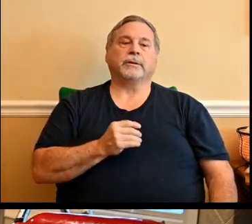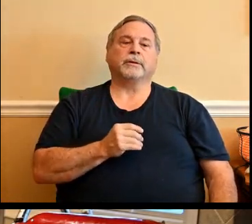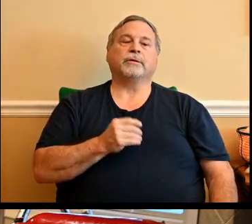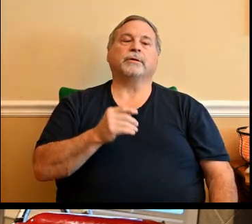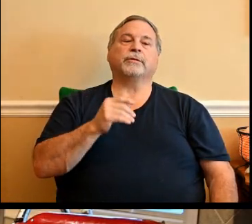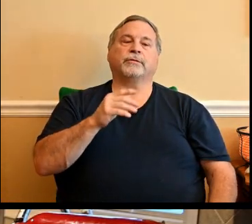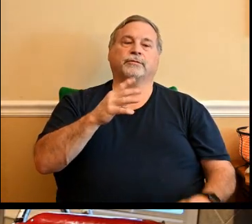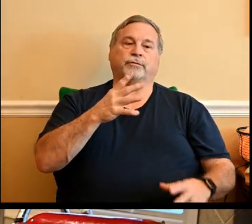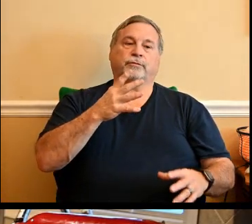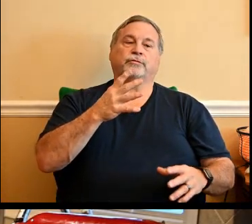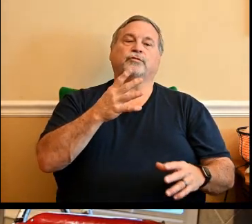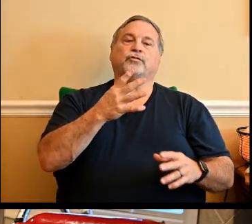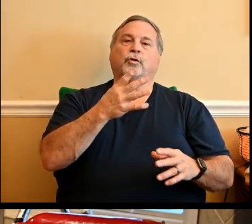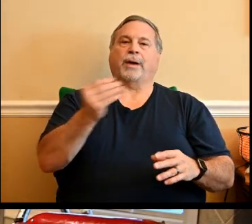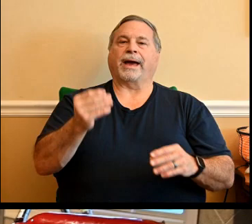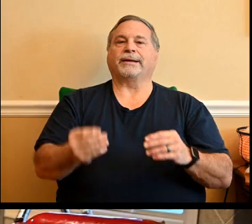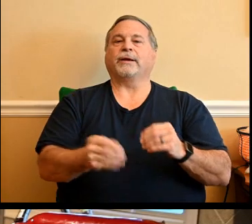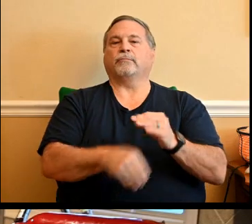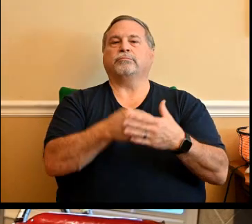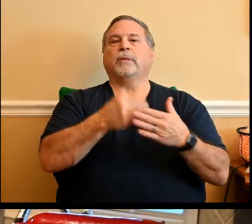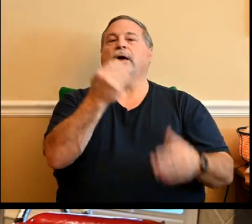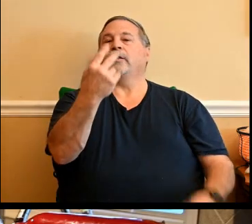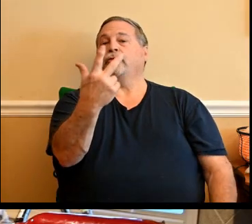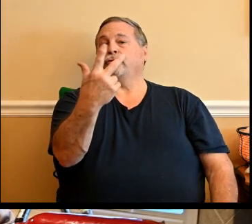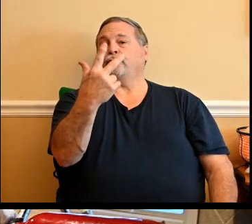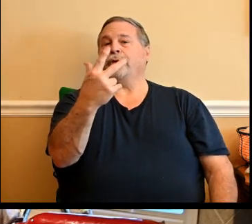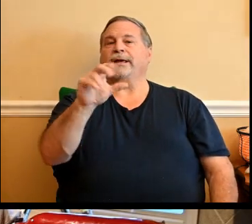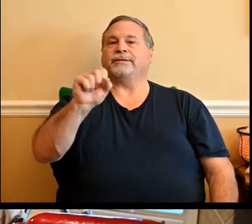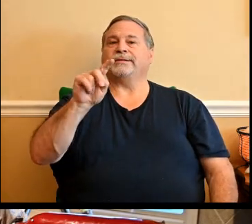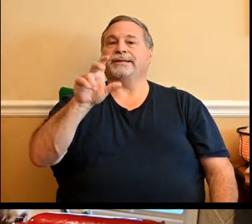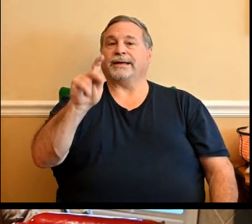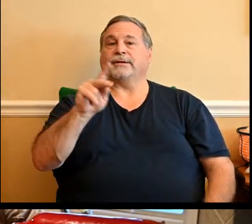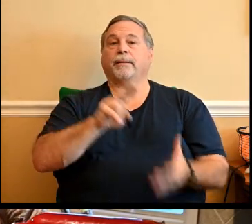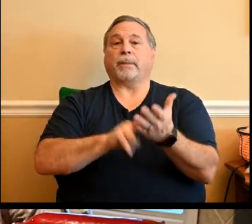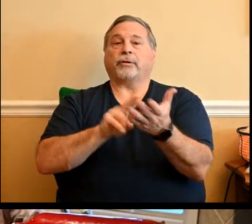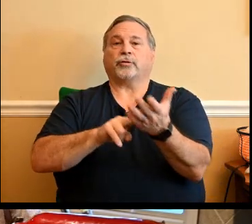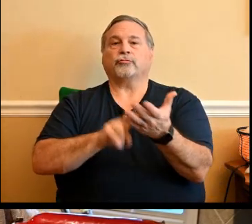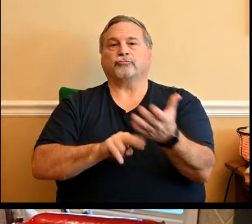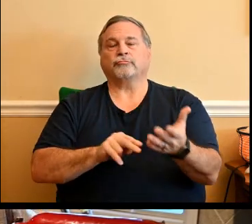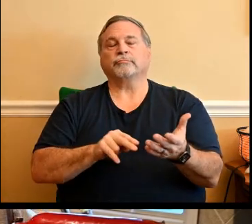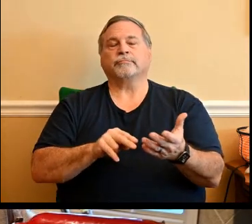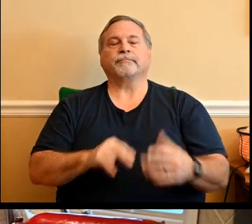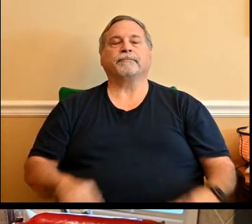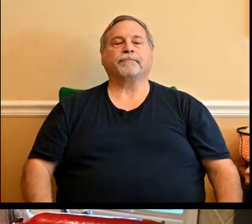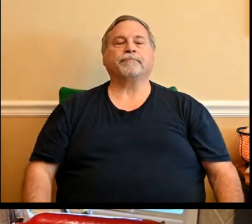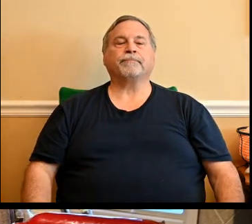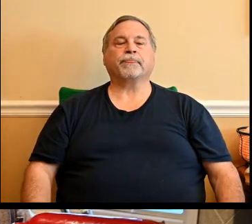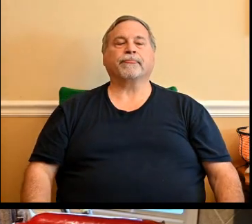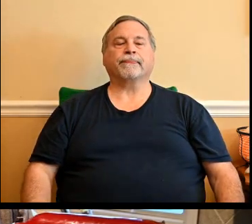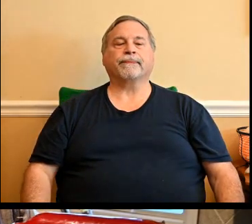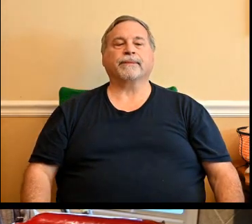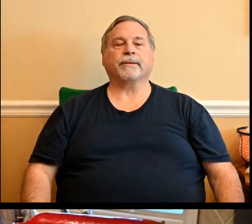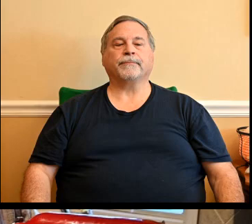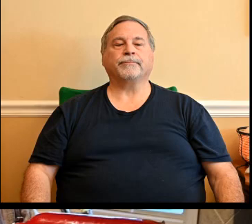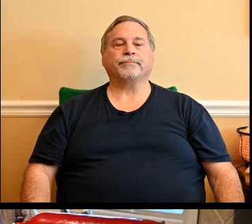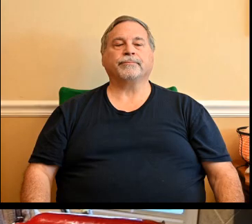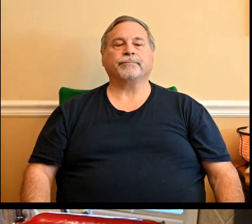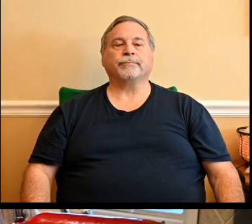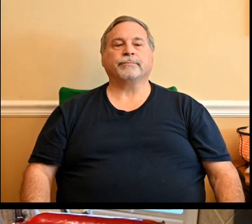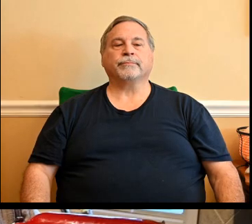and a half of butter for one, so we're putting in 3. We're just doubling this recipe, and I'll put it down in the comments.